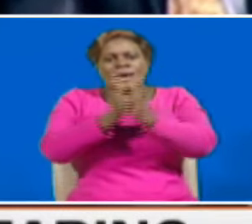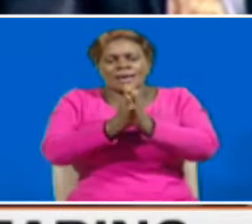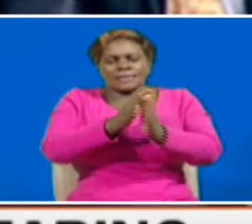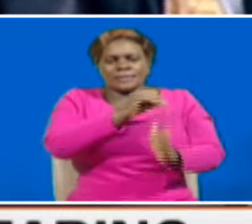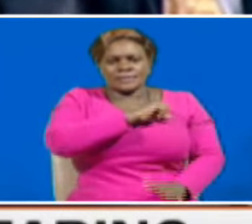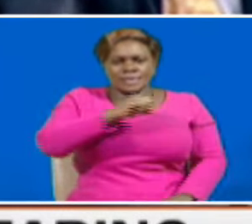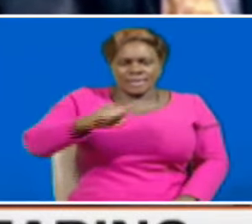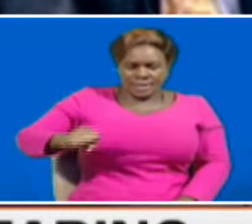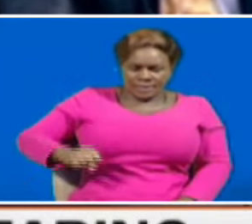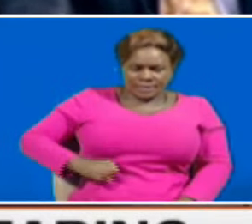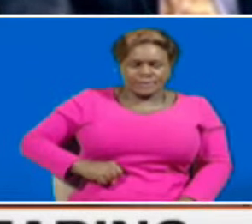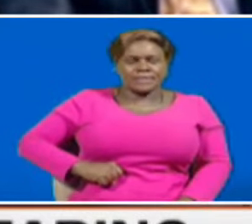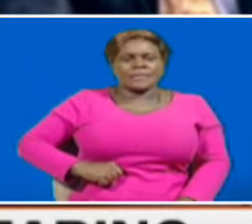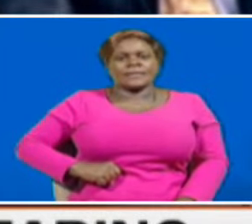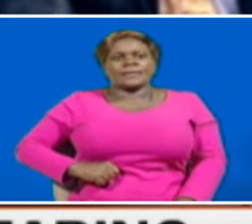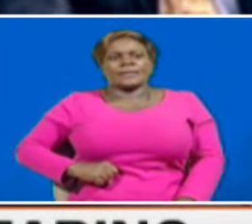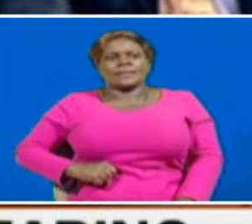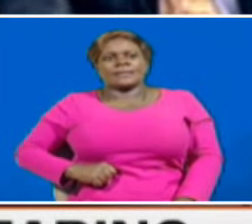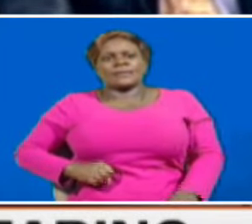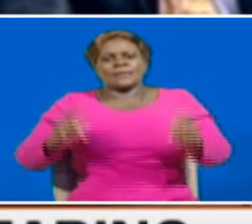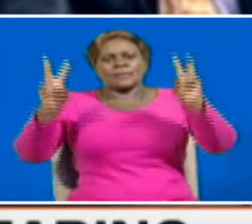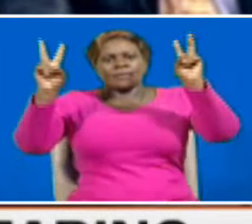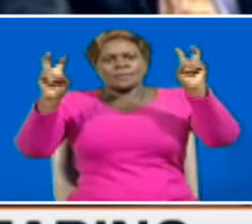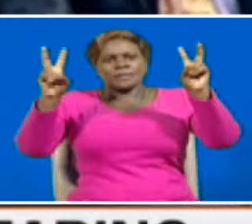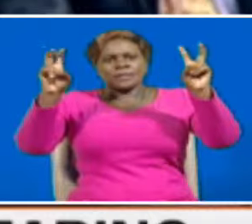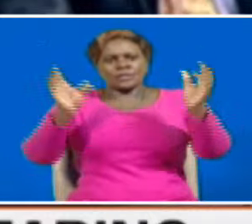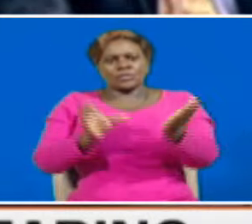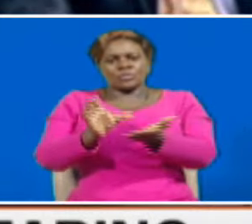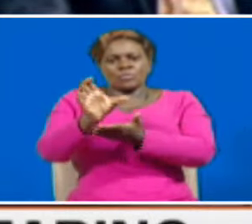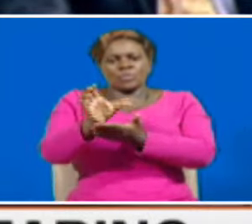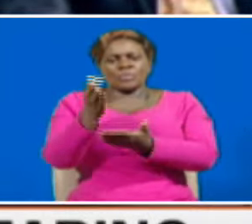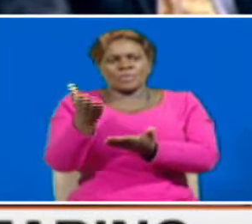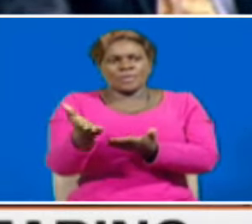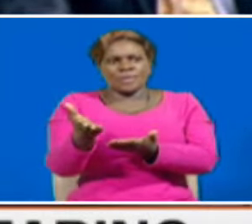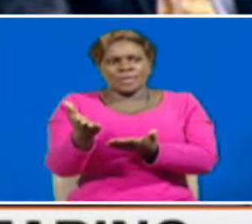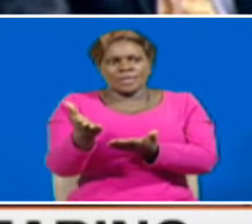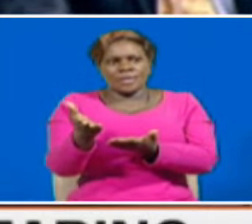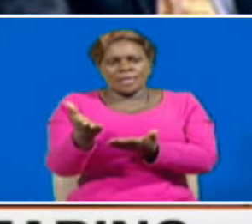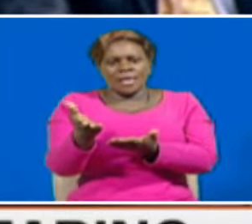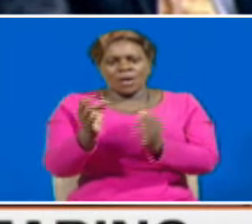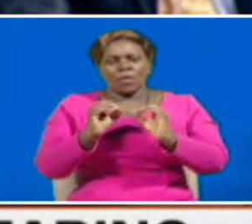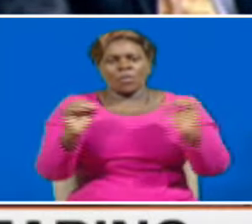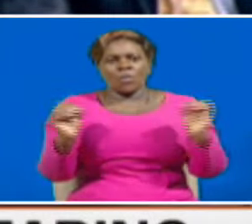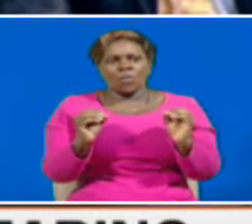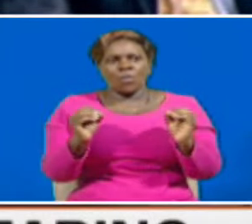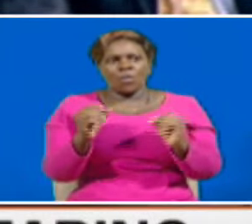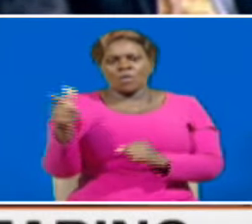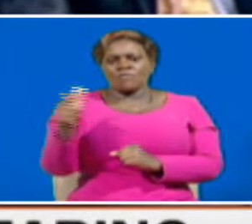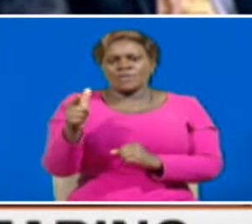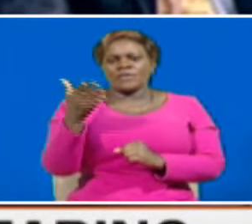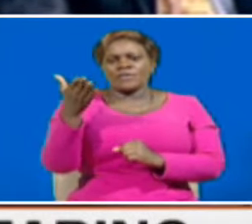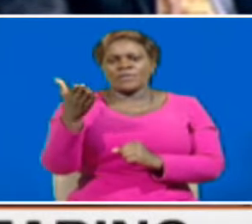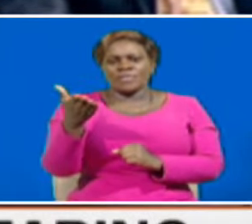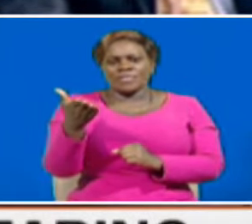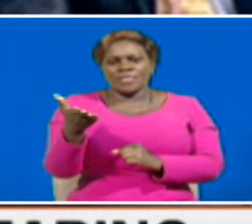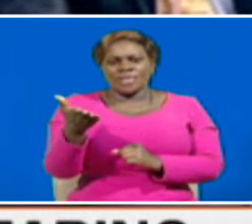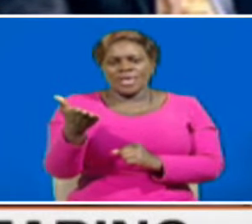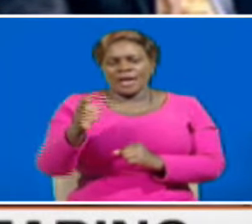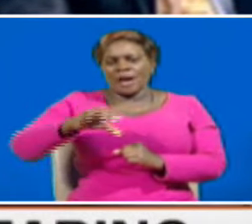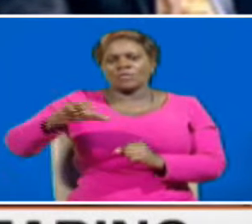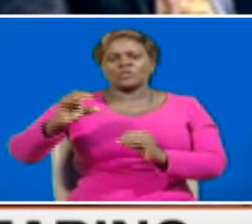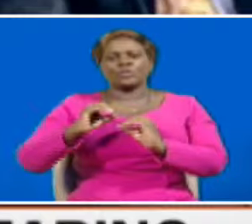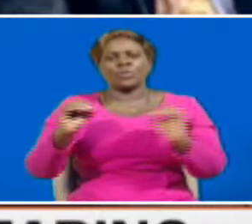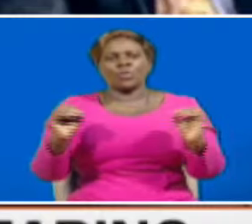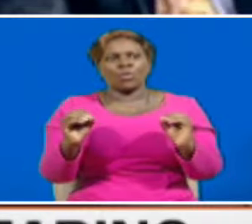Senate. And that therefore, the issue of bursary not having been there, the videos not having been there at the county